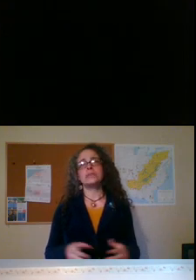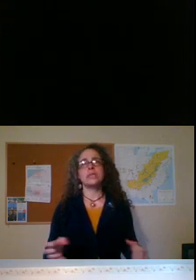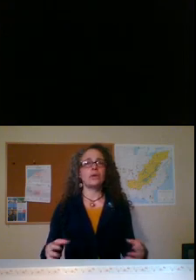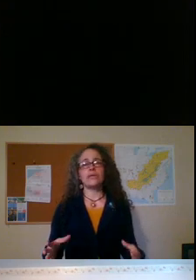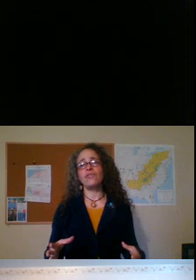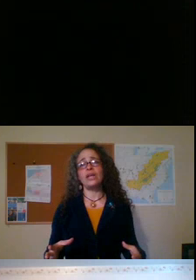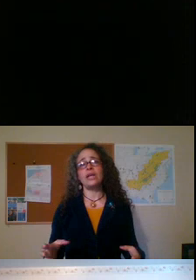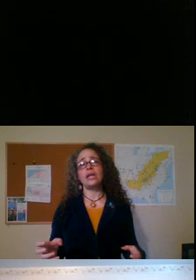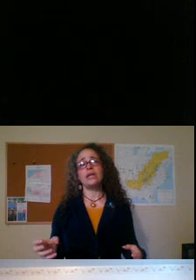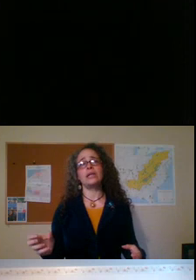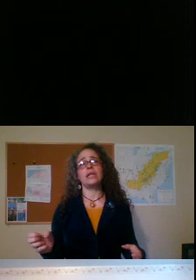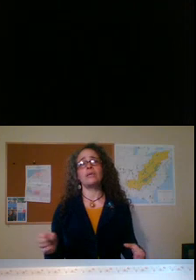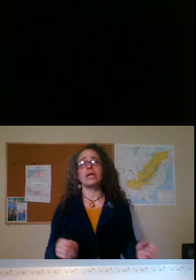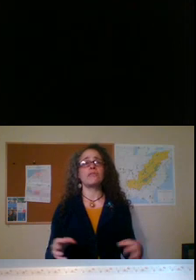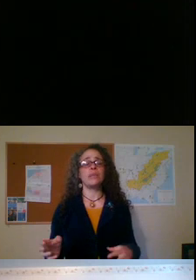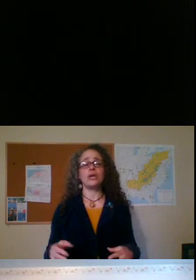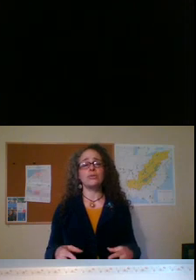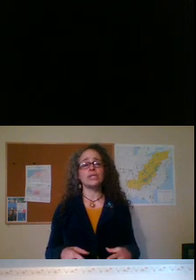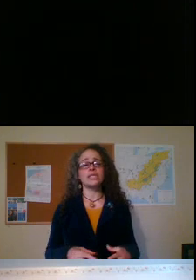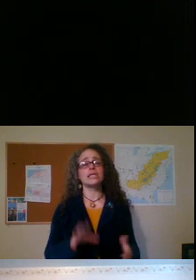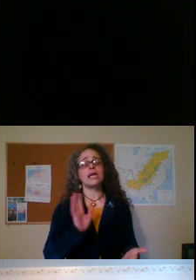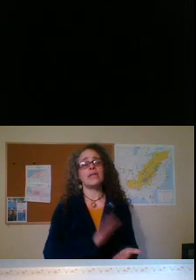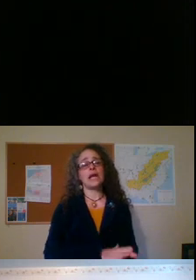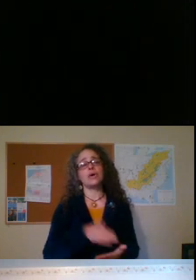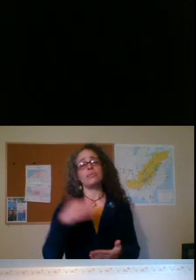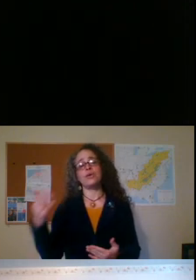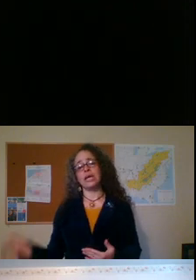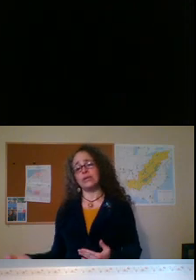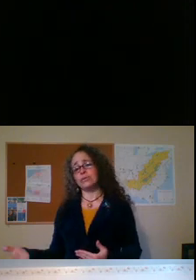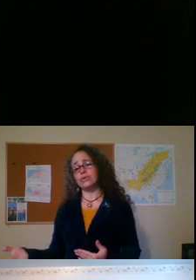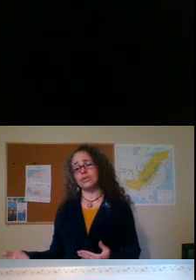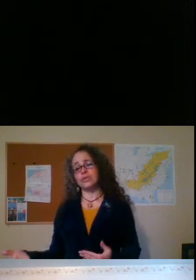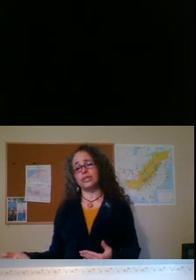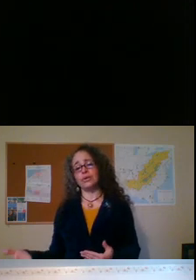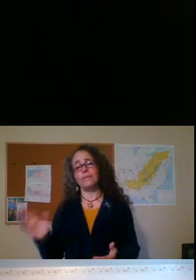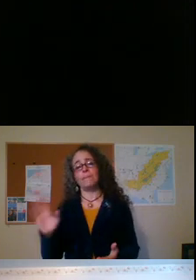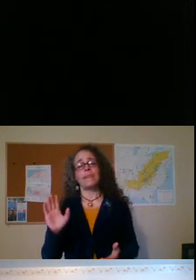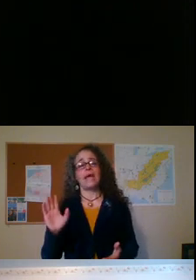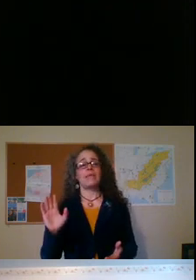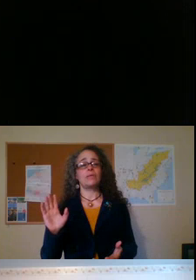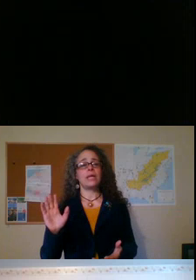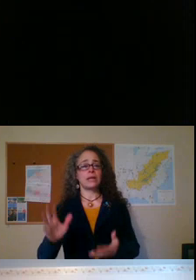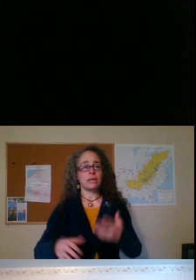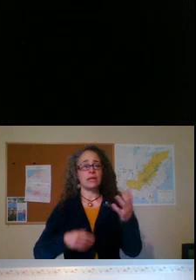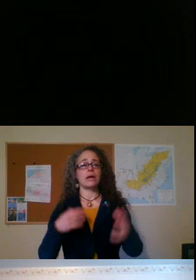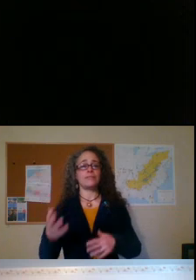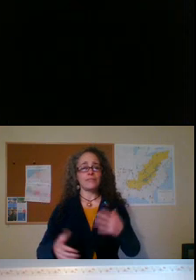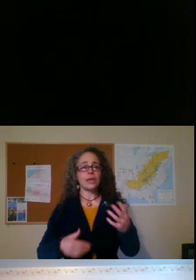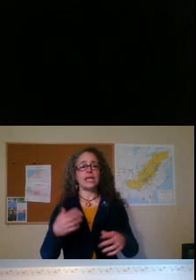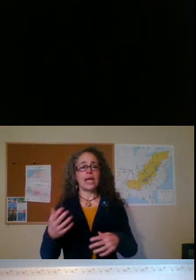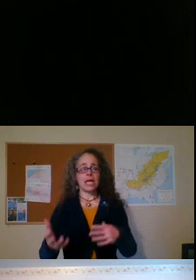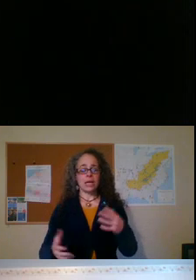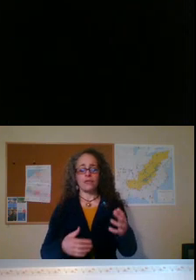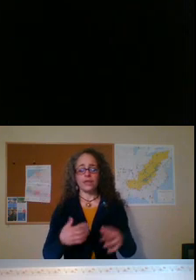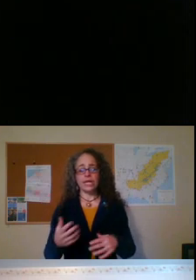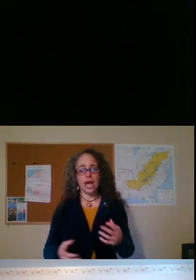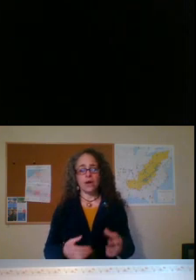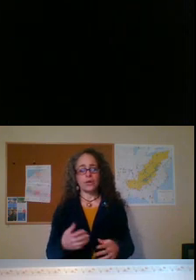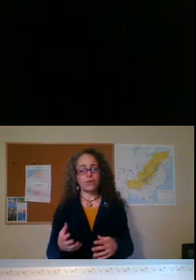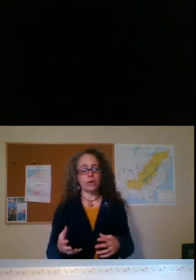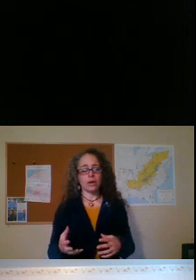will convene, they will give me notes, and then I will communicate those notes to you. And then we can,